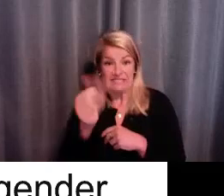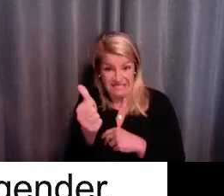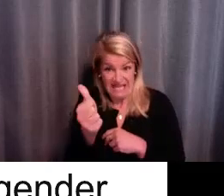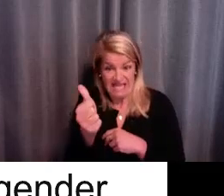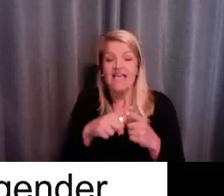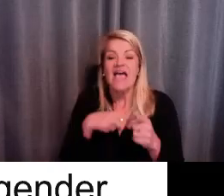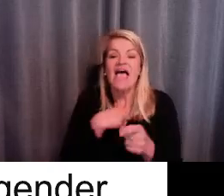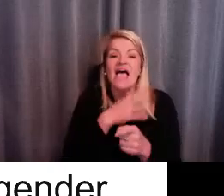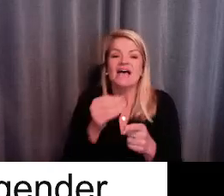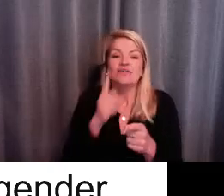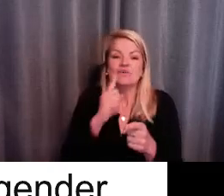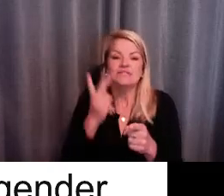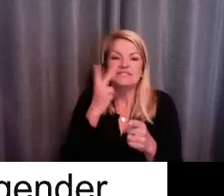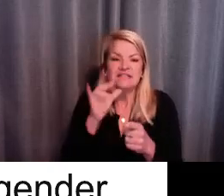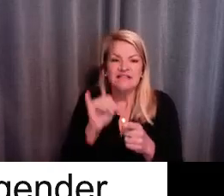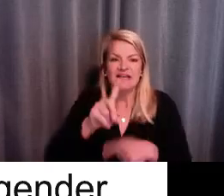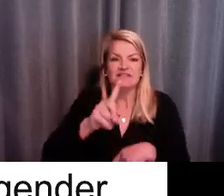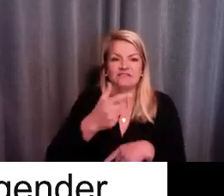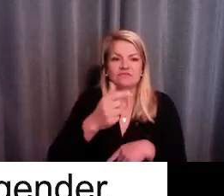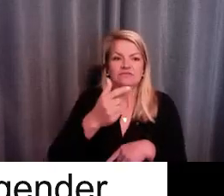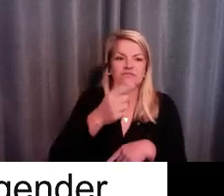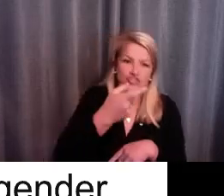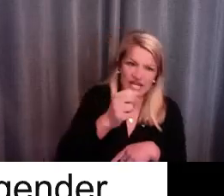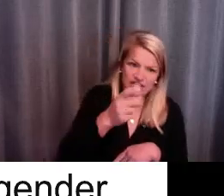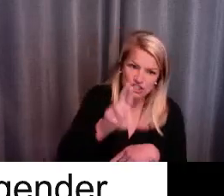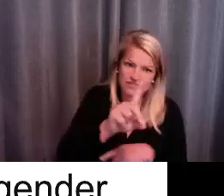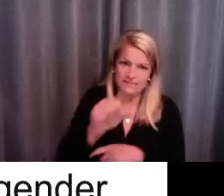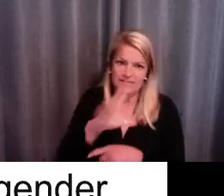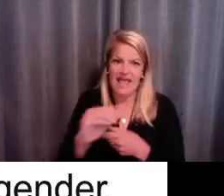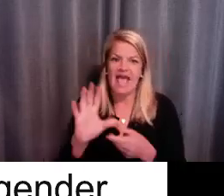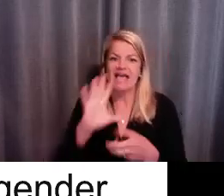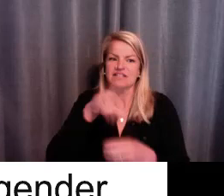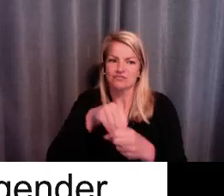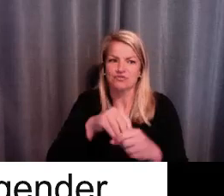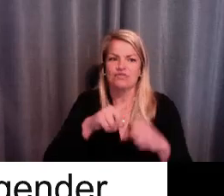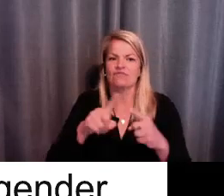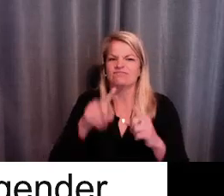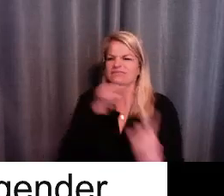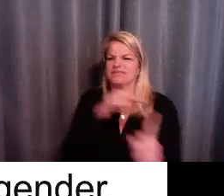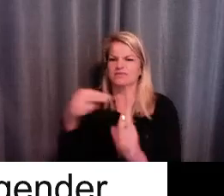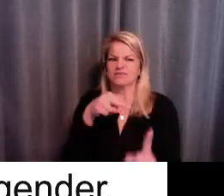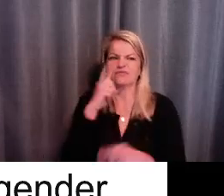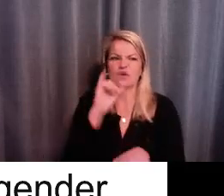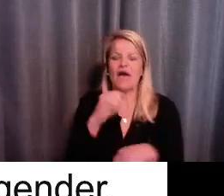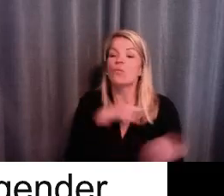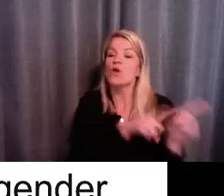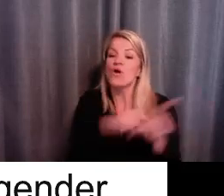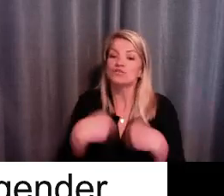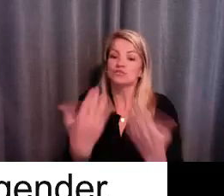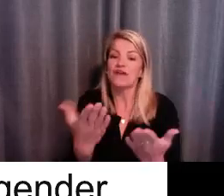associated resources using gender, disability, and inclusive education lenses. We also